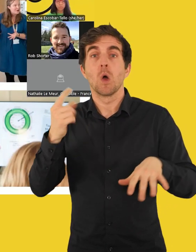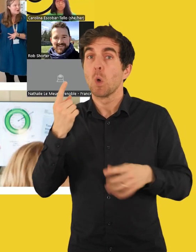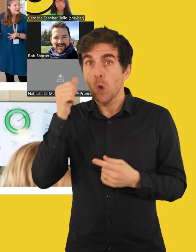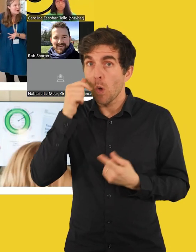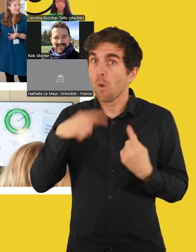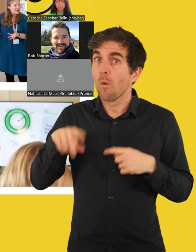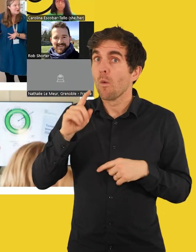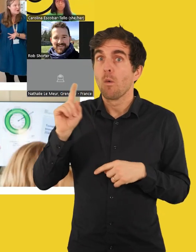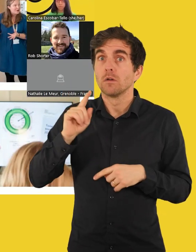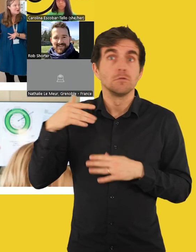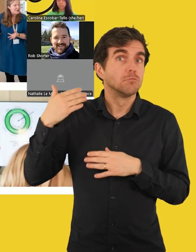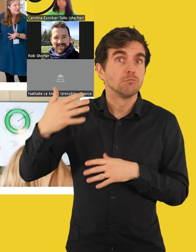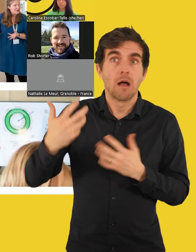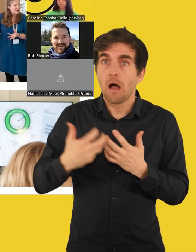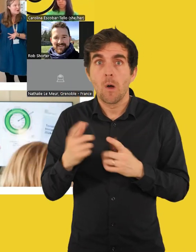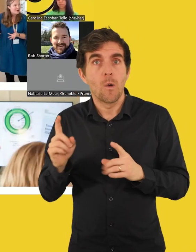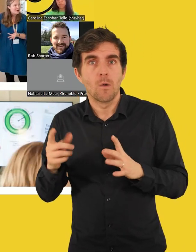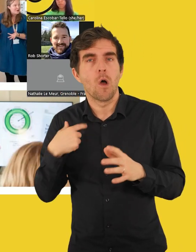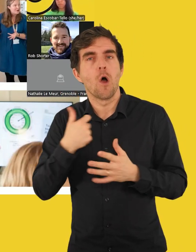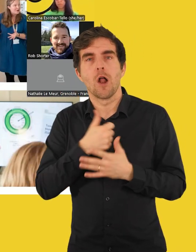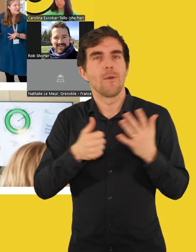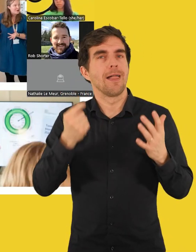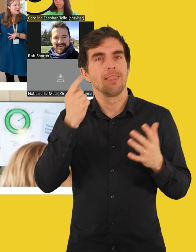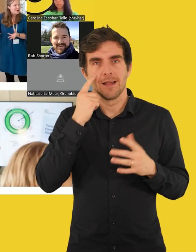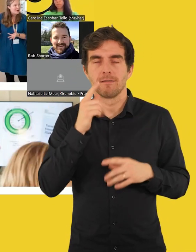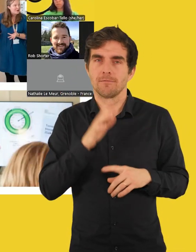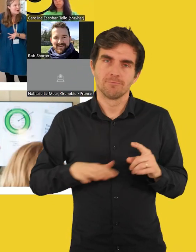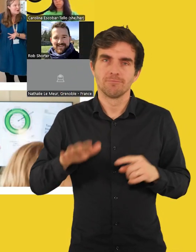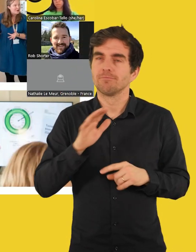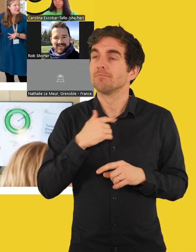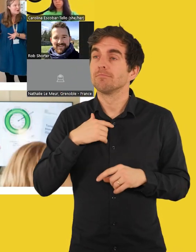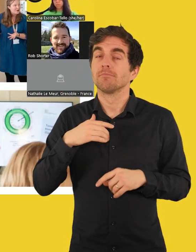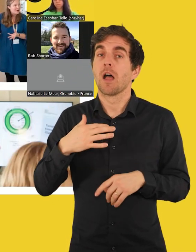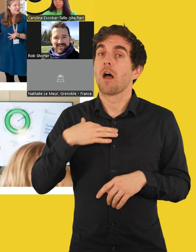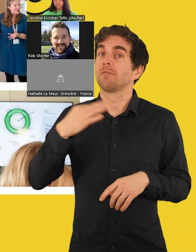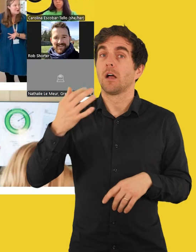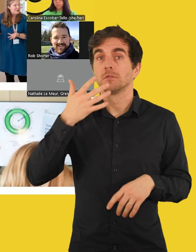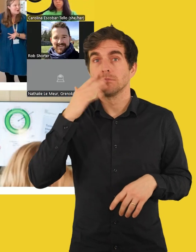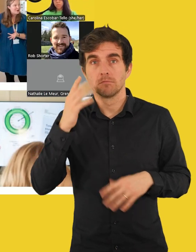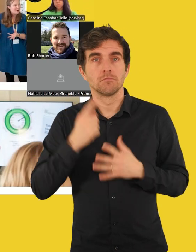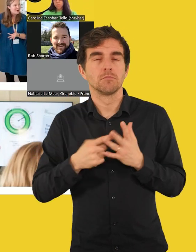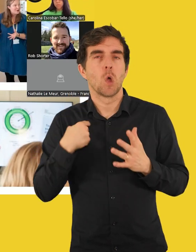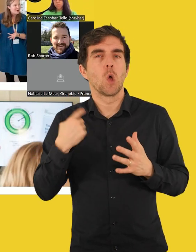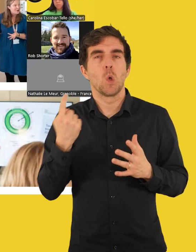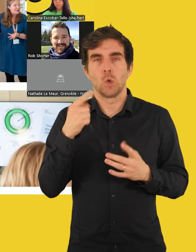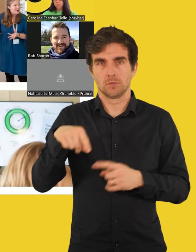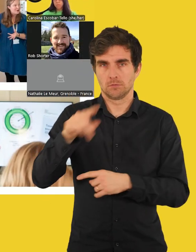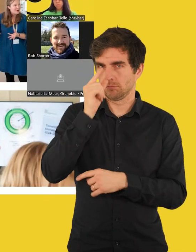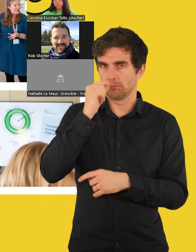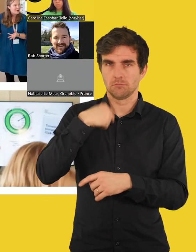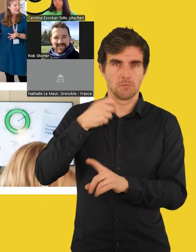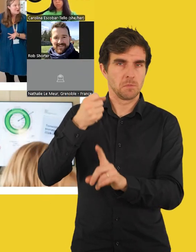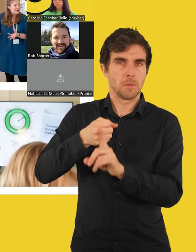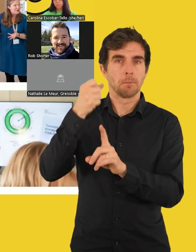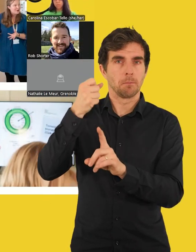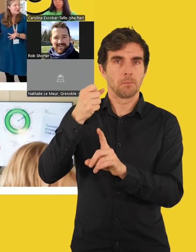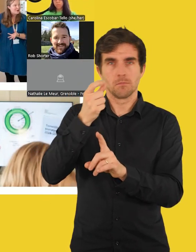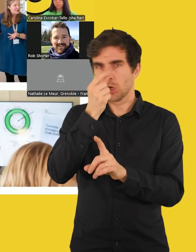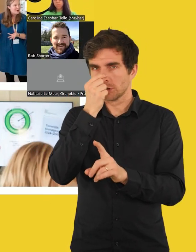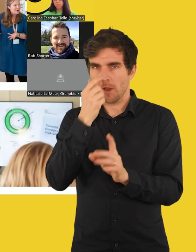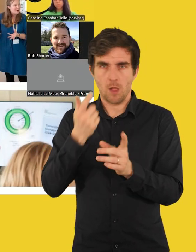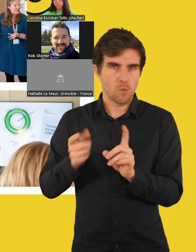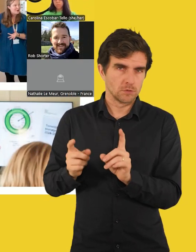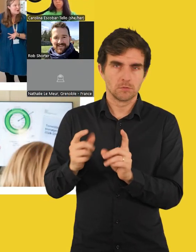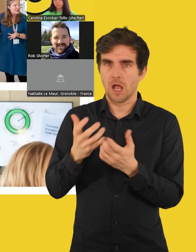movement. And who knows what they will go on to do. So I always think of this every time I'm invited to present. Whose mind is about to be touched by